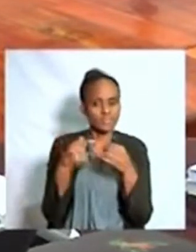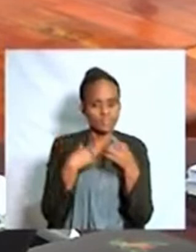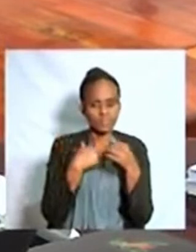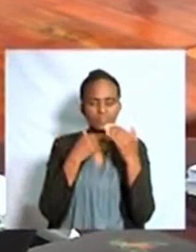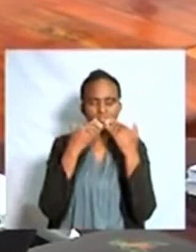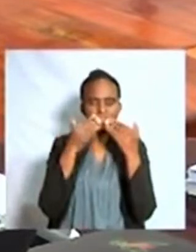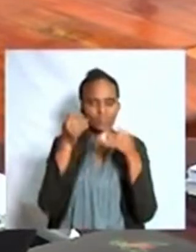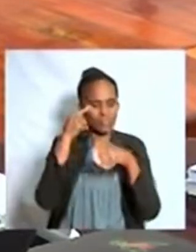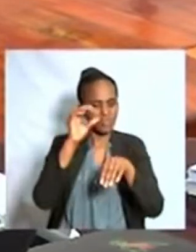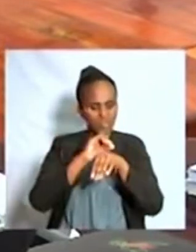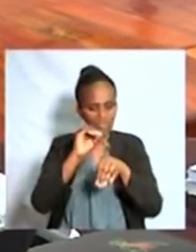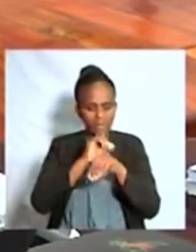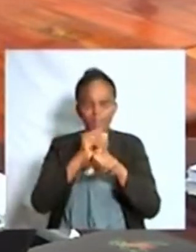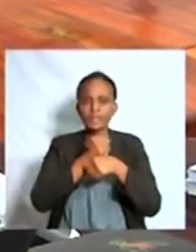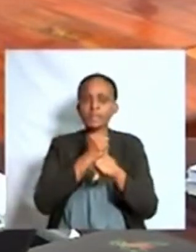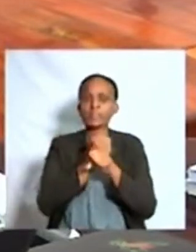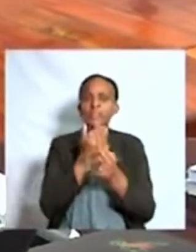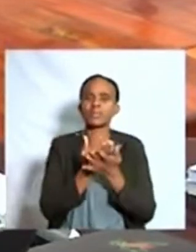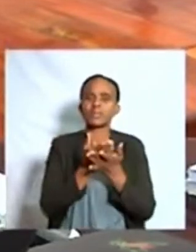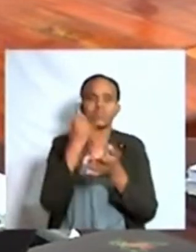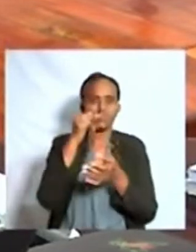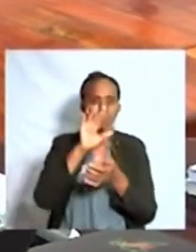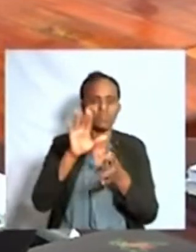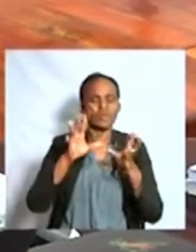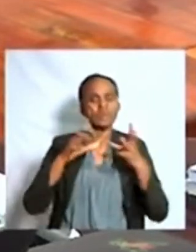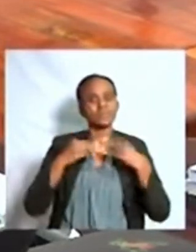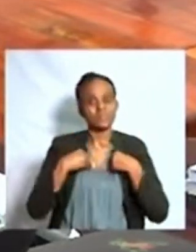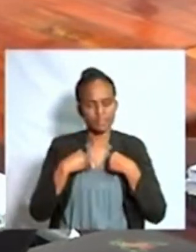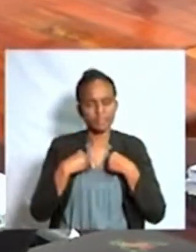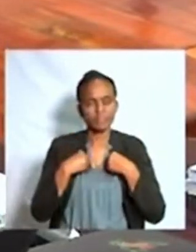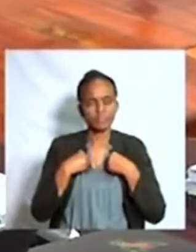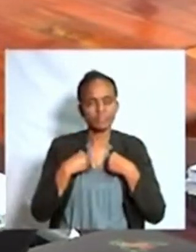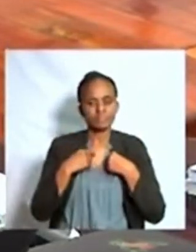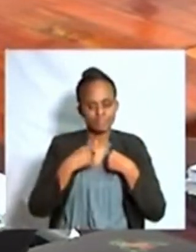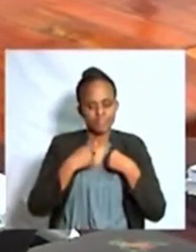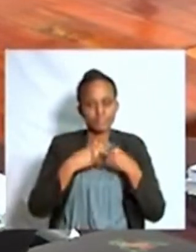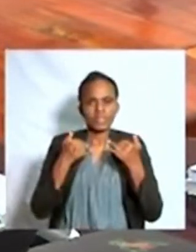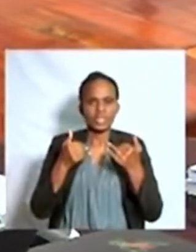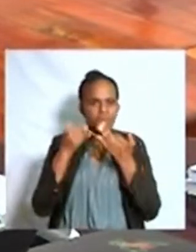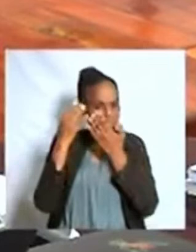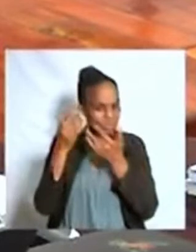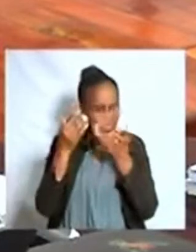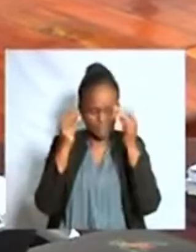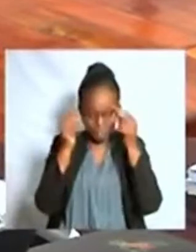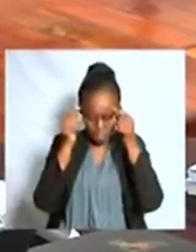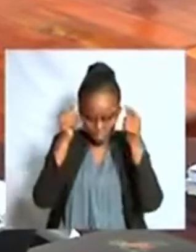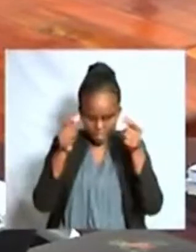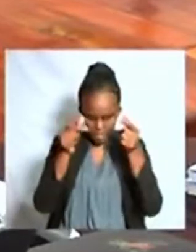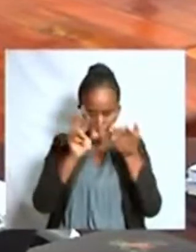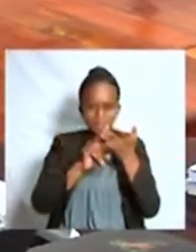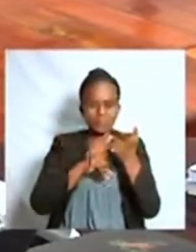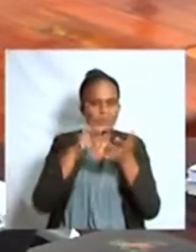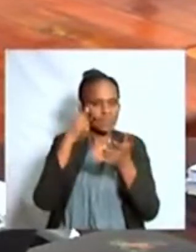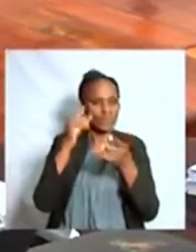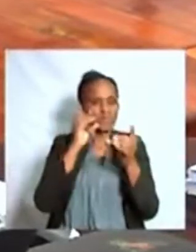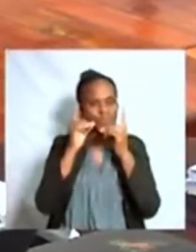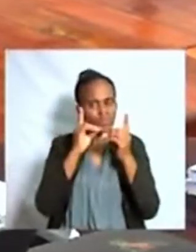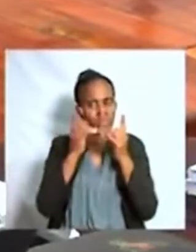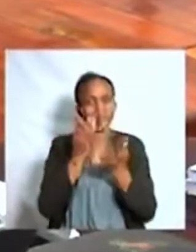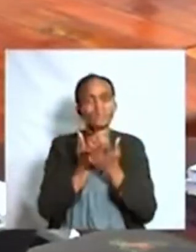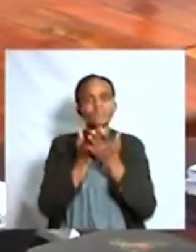you for the opportunity to make this submission for your consideration. I now wish to submit my report for further debate, Chair. I